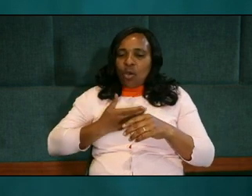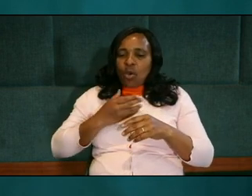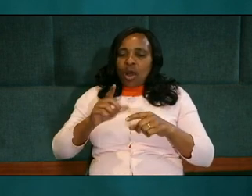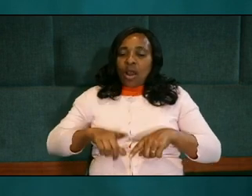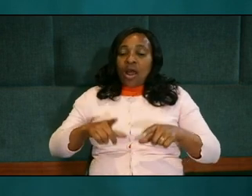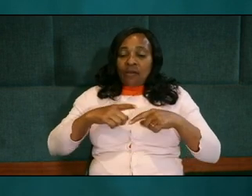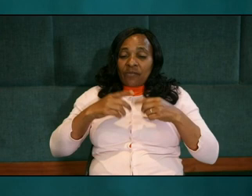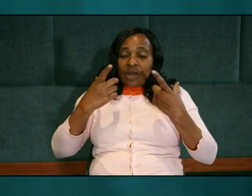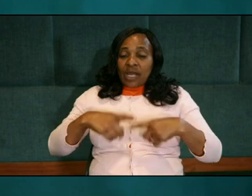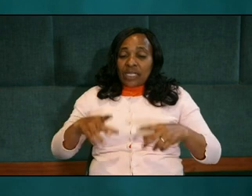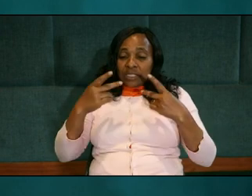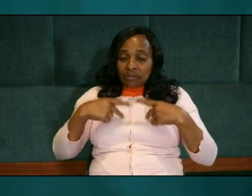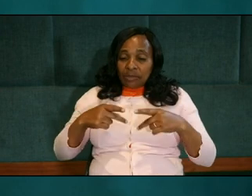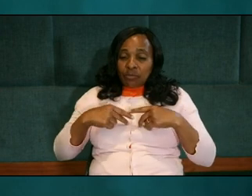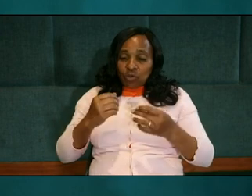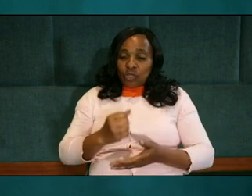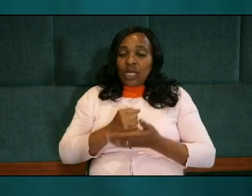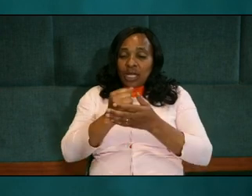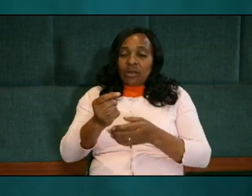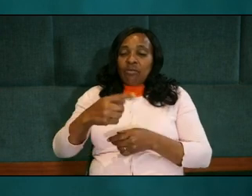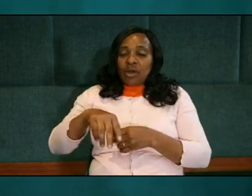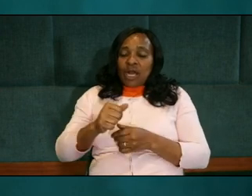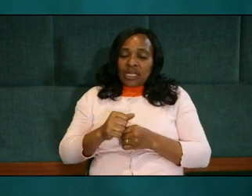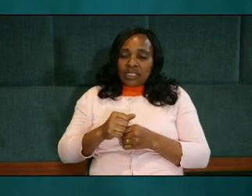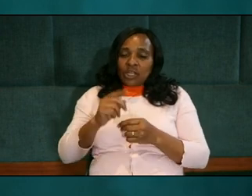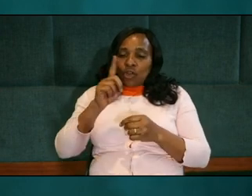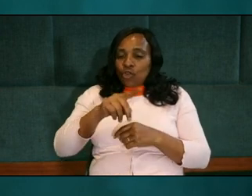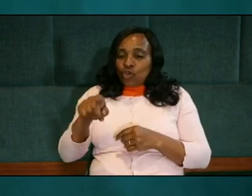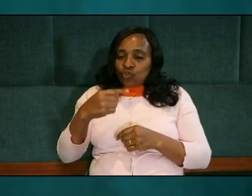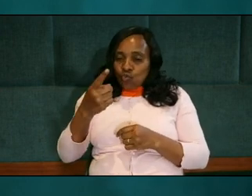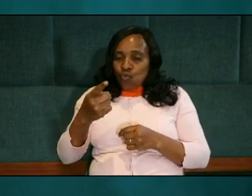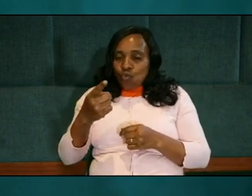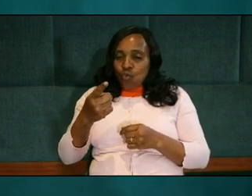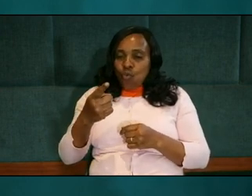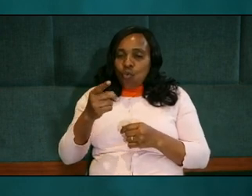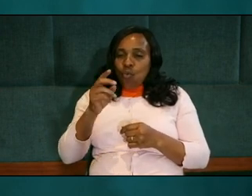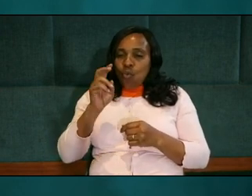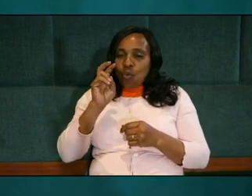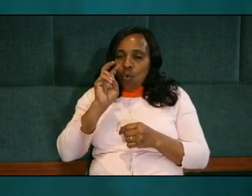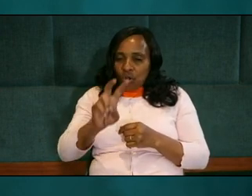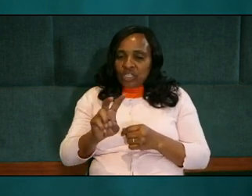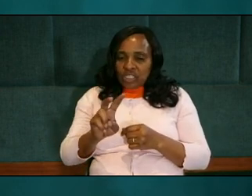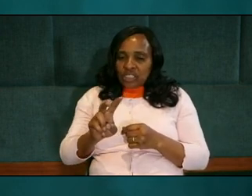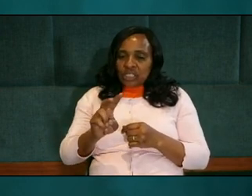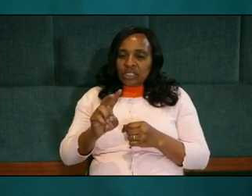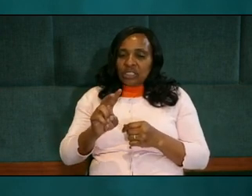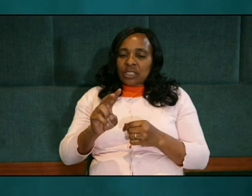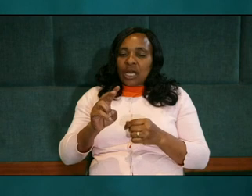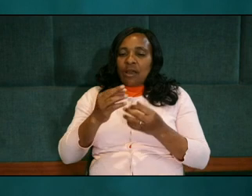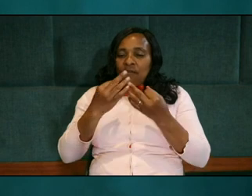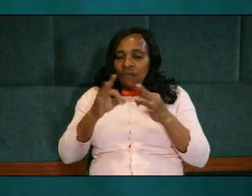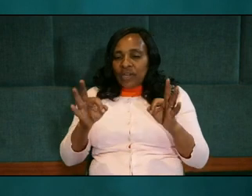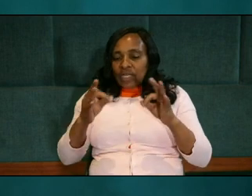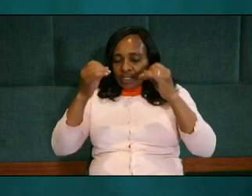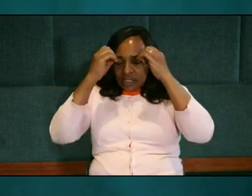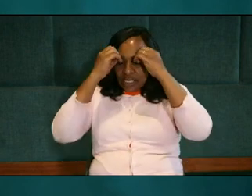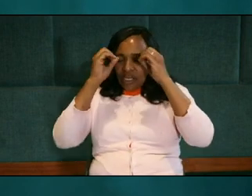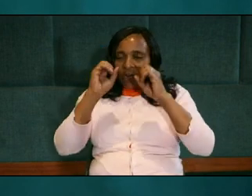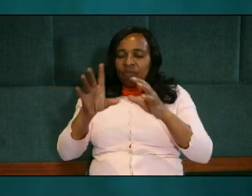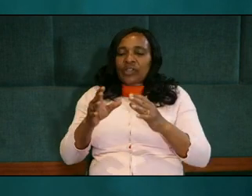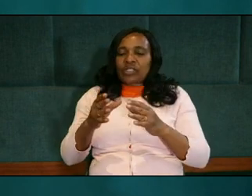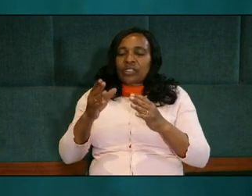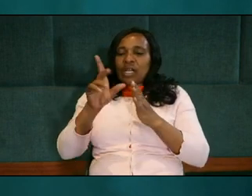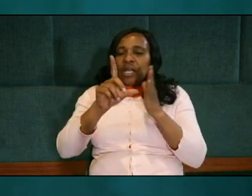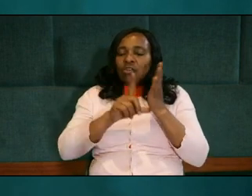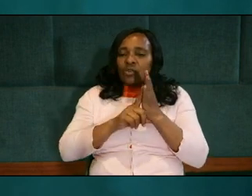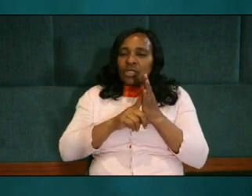power over sin for those who will tune in to watch our brief study of this story. And